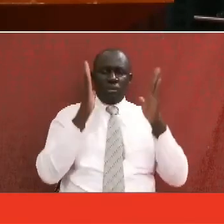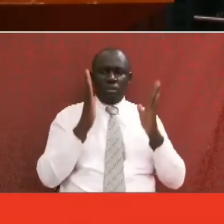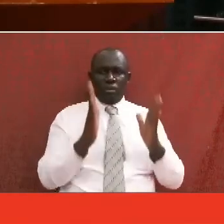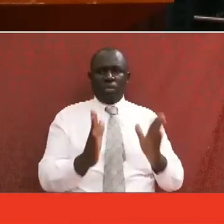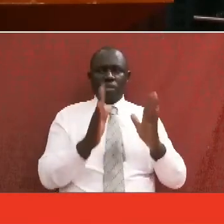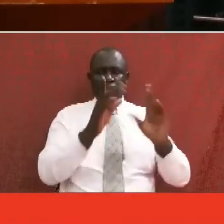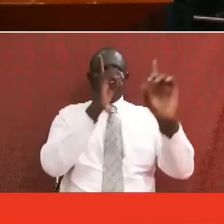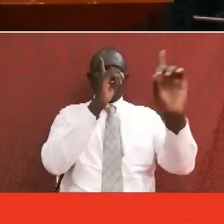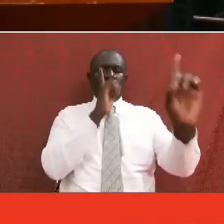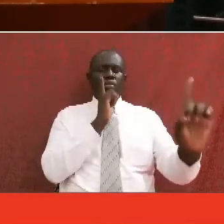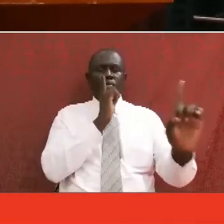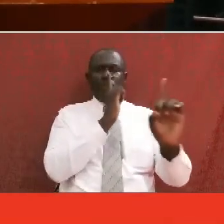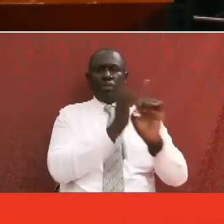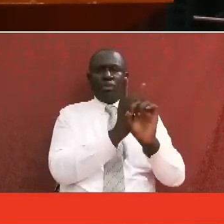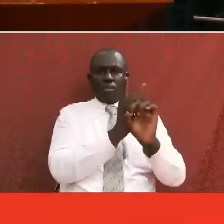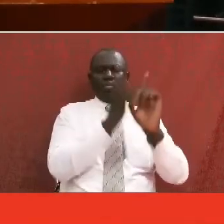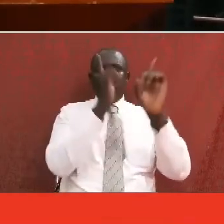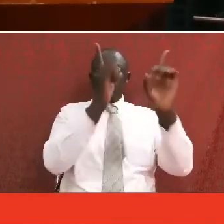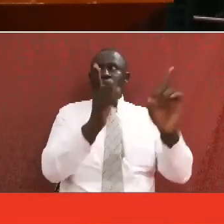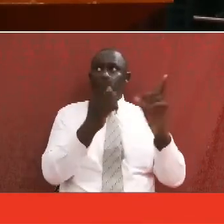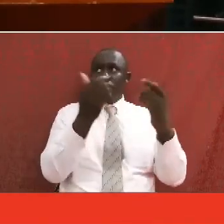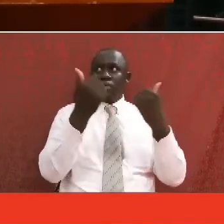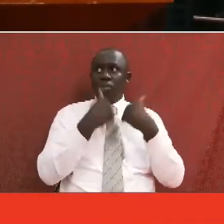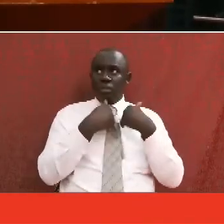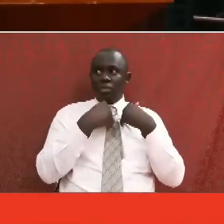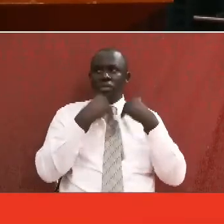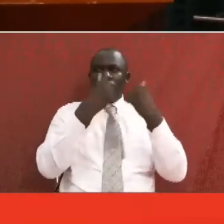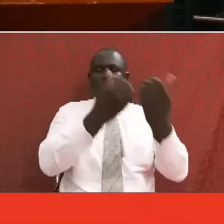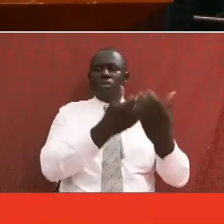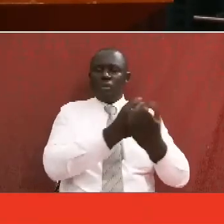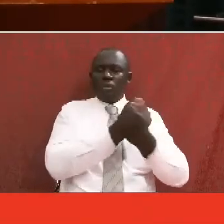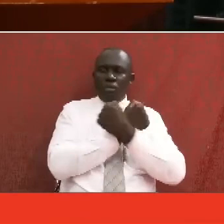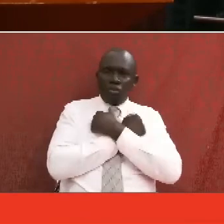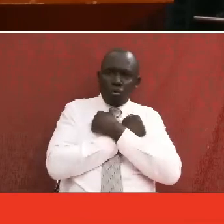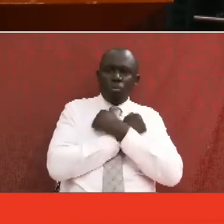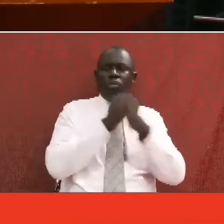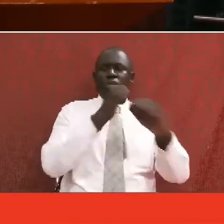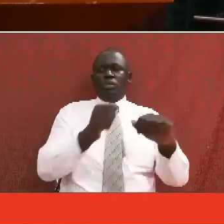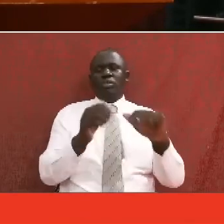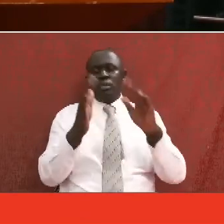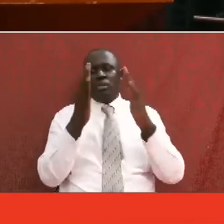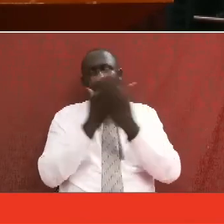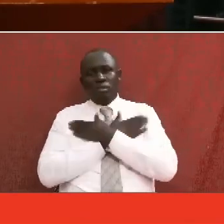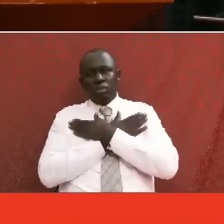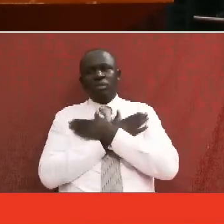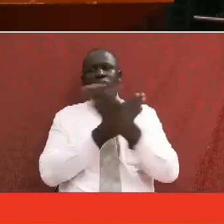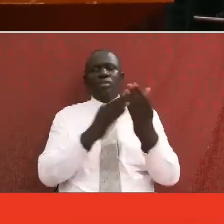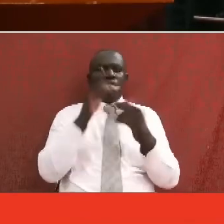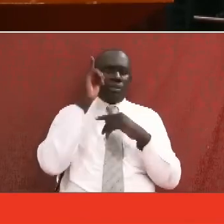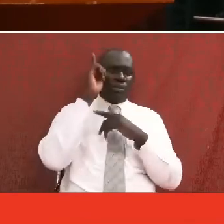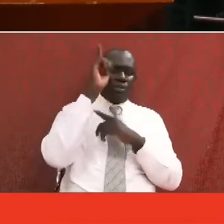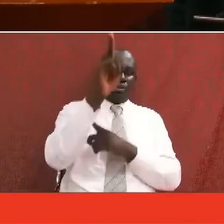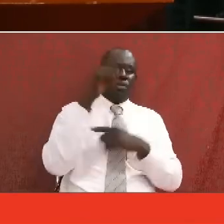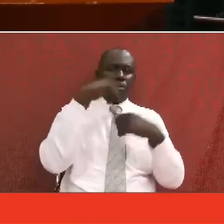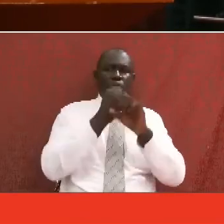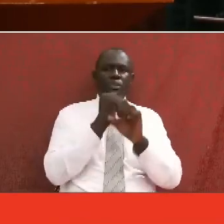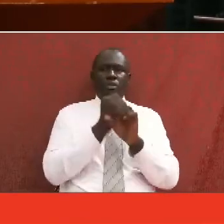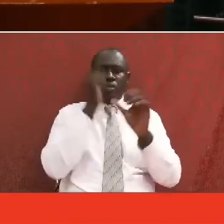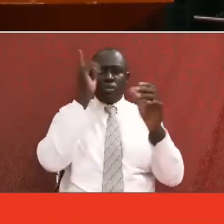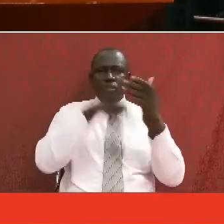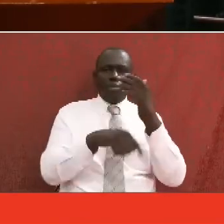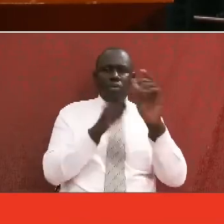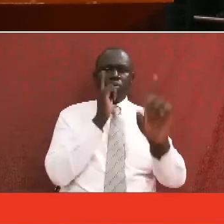met. And oh, what a tender, compassionate friend. He met the needs